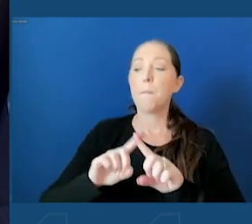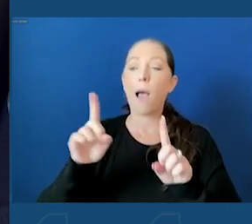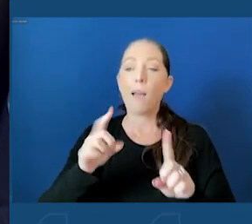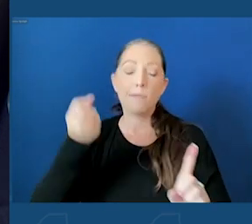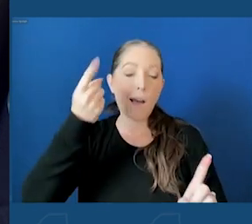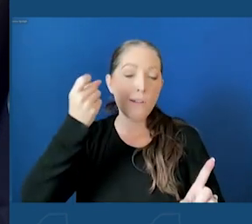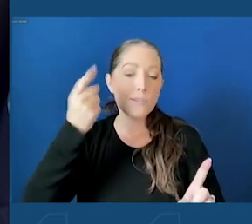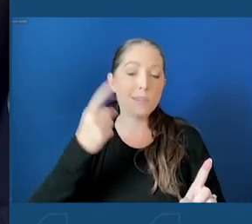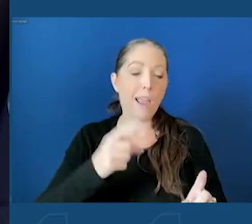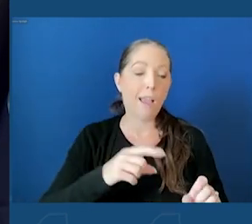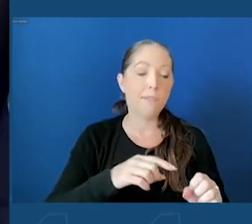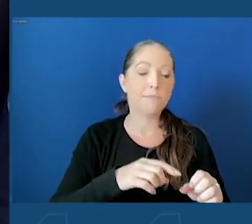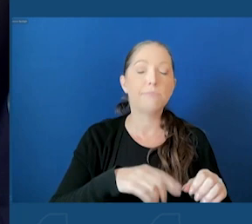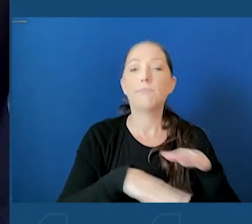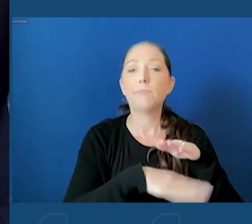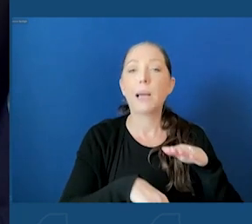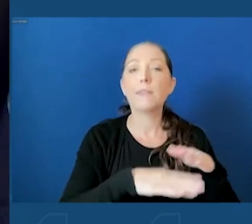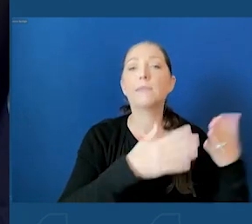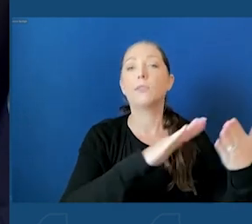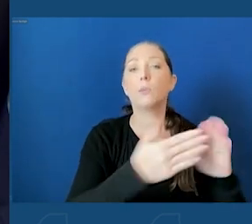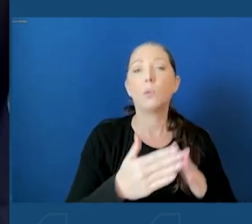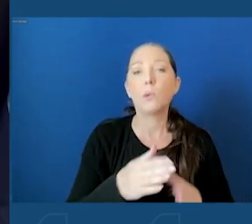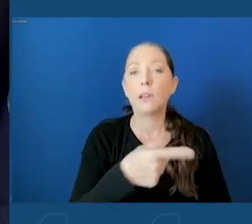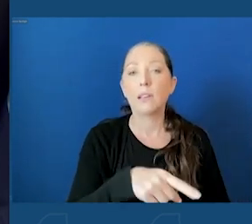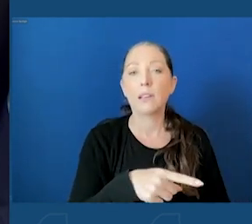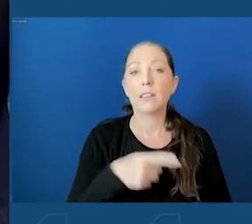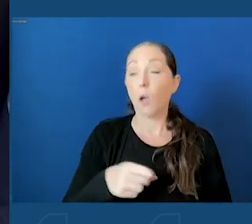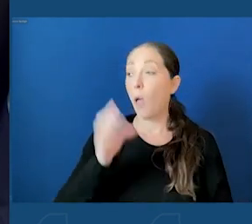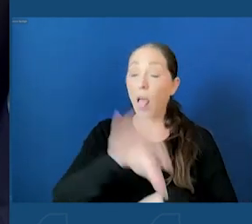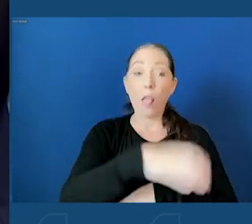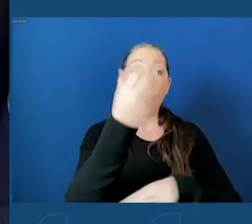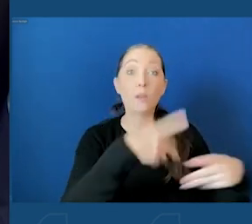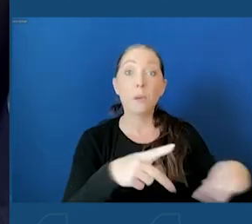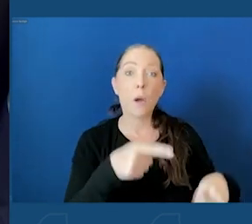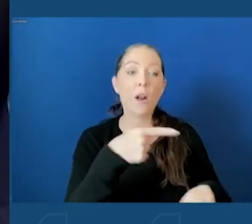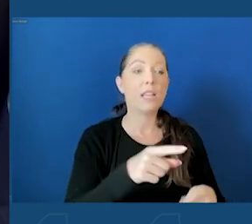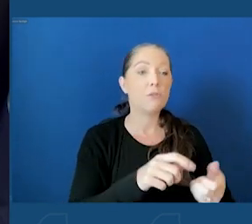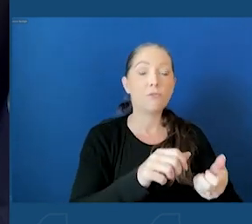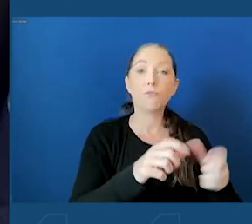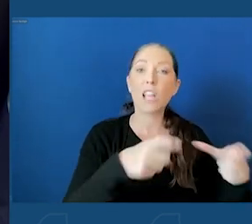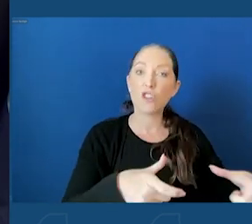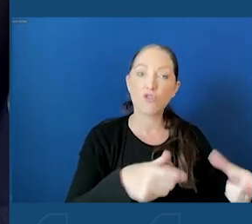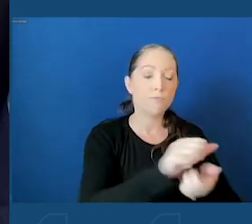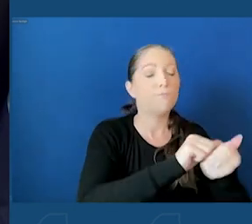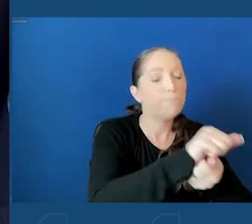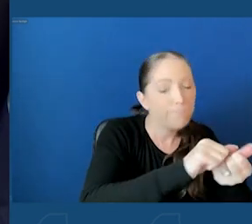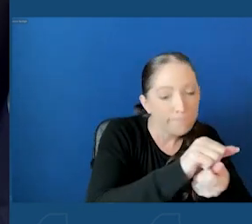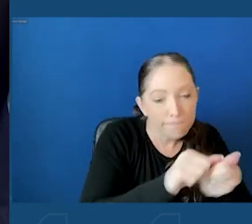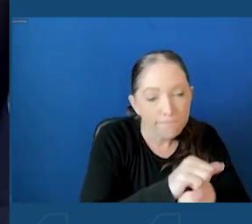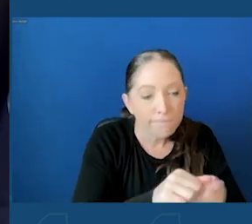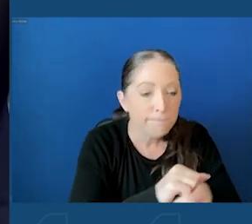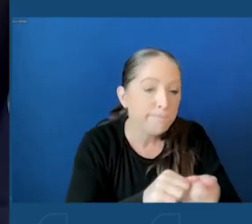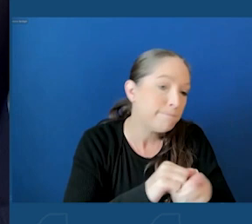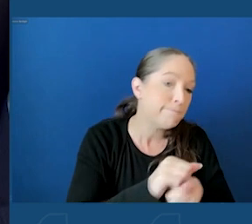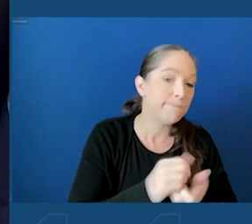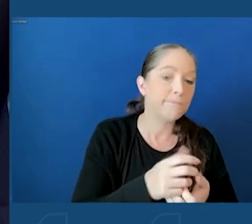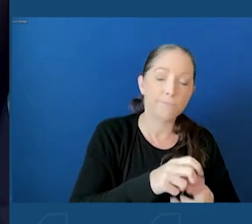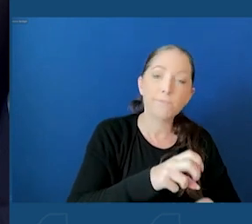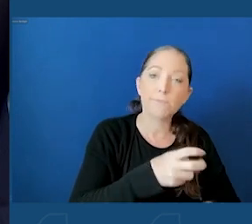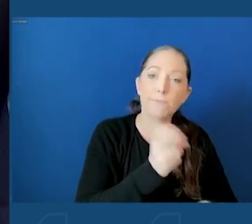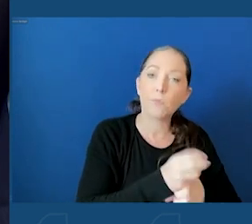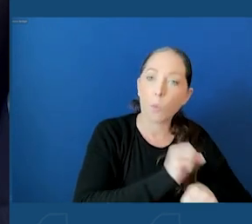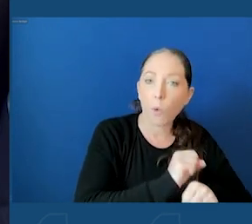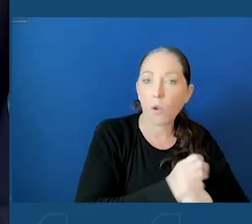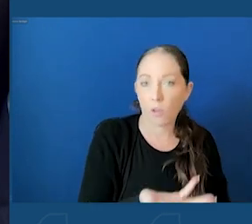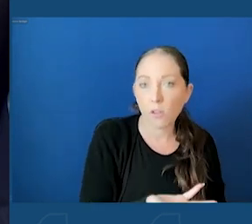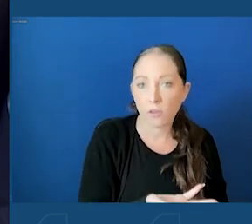Christmas parties. He'd be washing the dishes at the end. He did so much for this center. And then the last thing I just